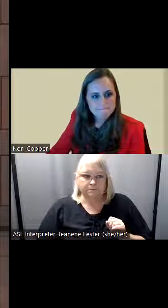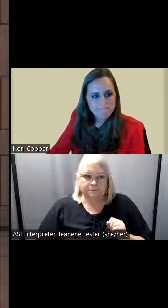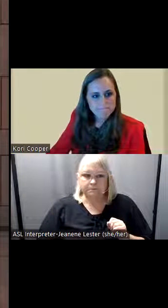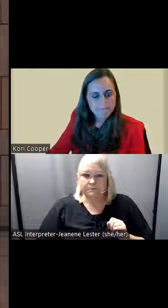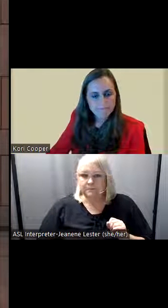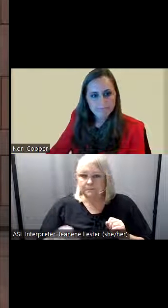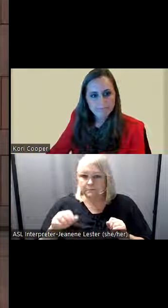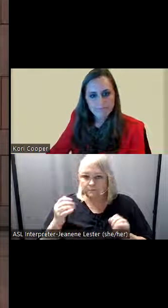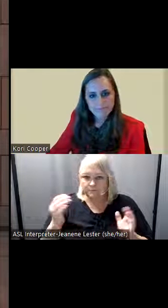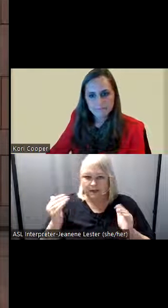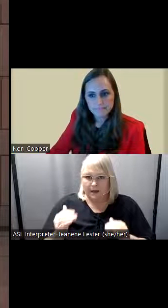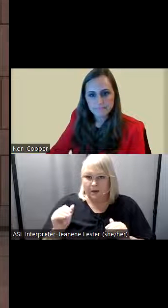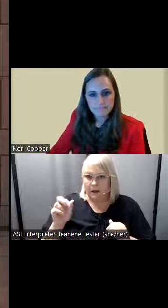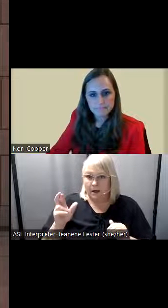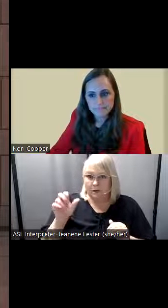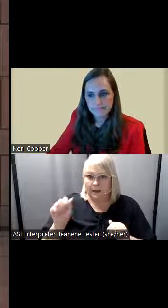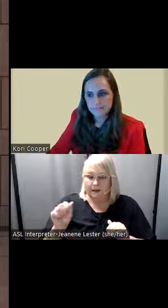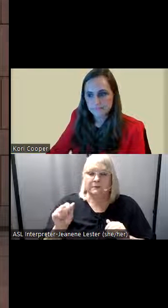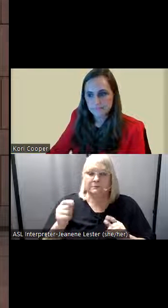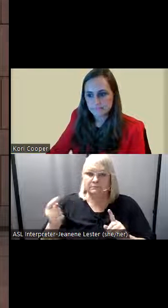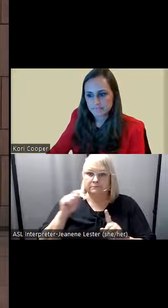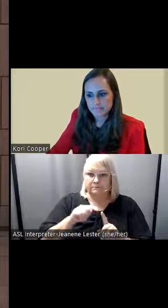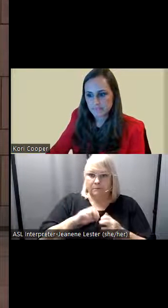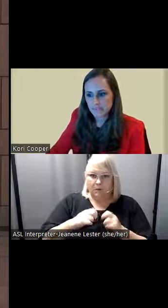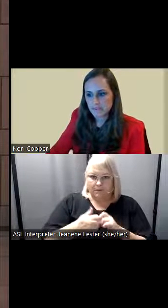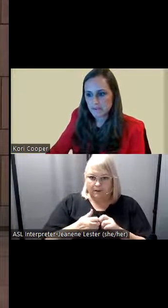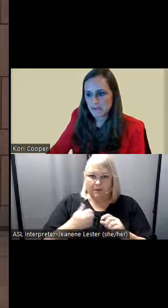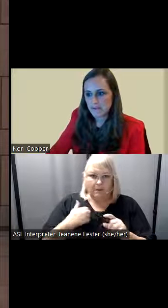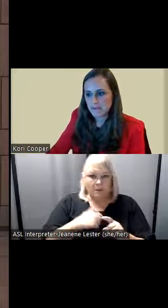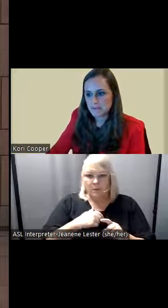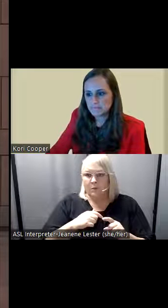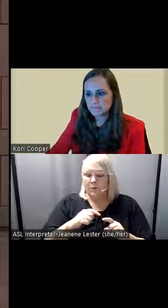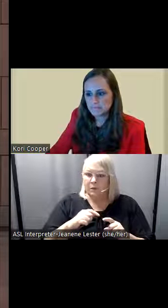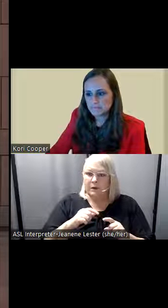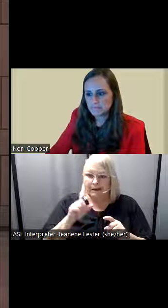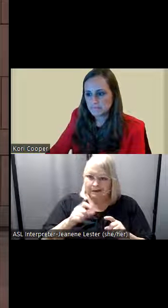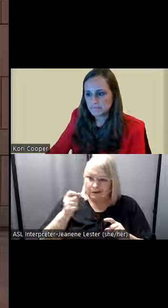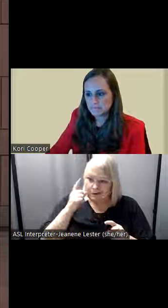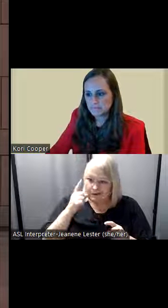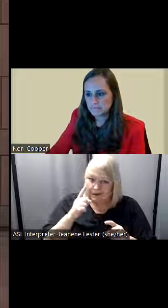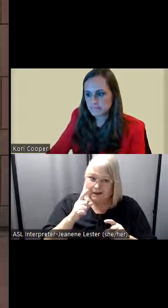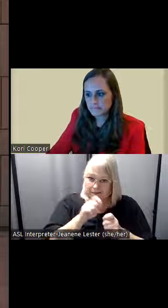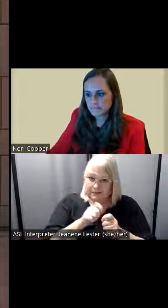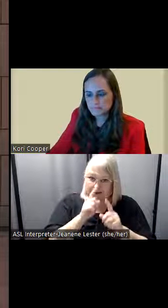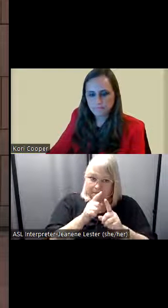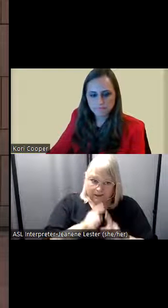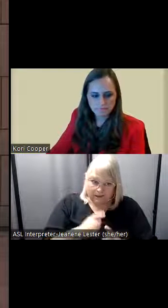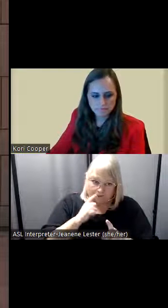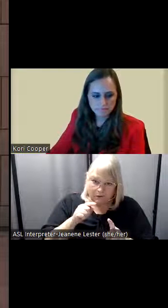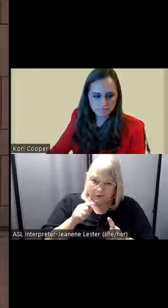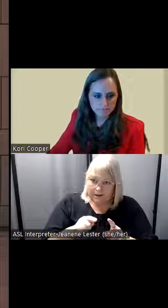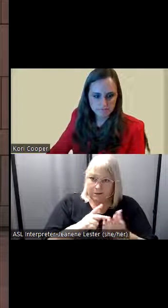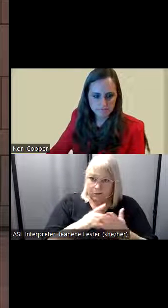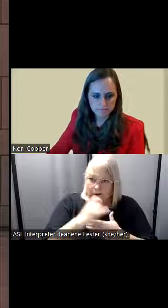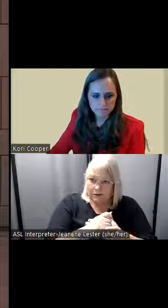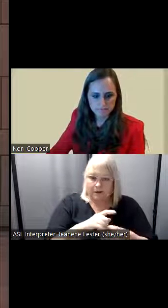So to getting back to the problem, we don't have only to understand the specific objectives of the project, but also the context of the